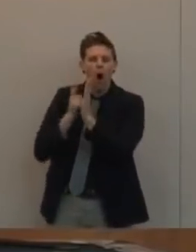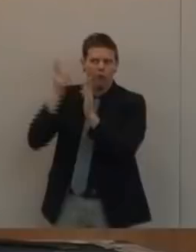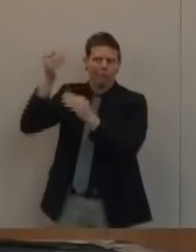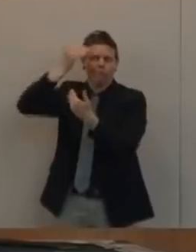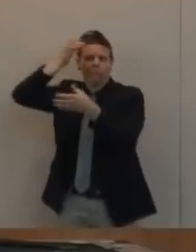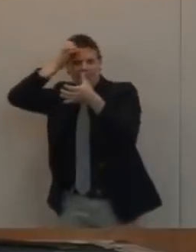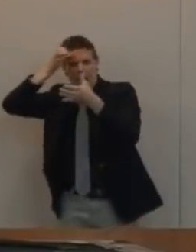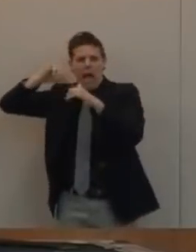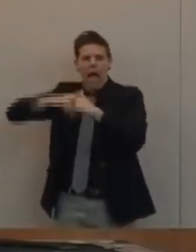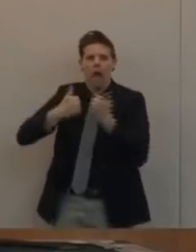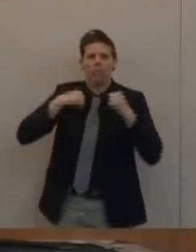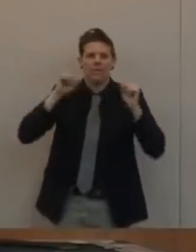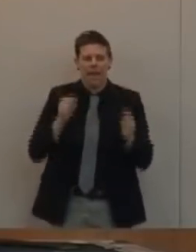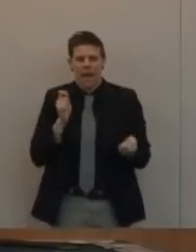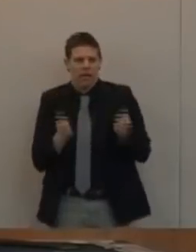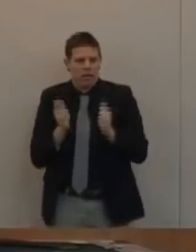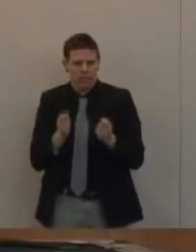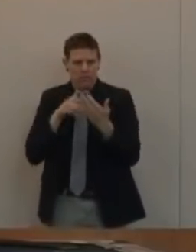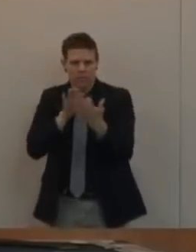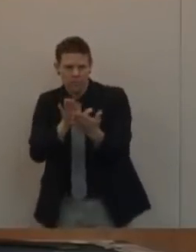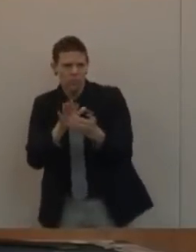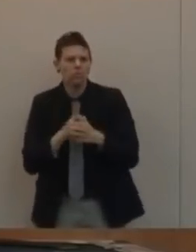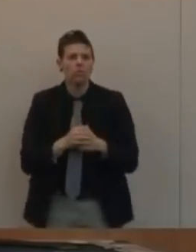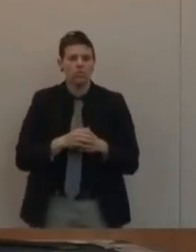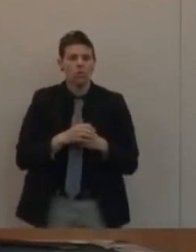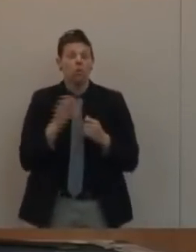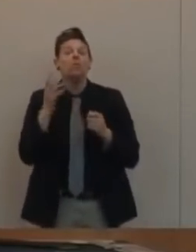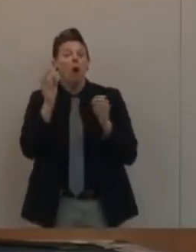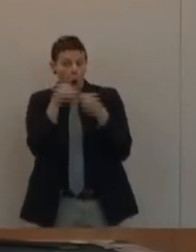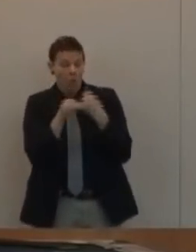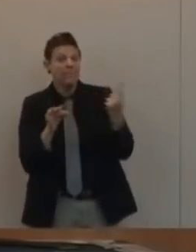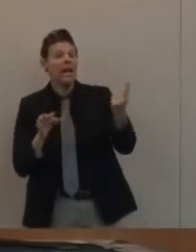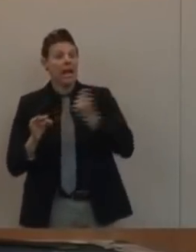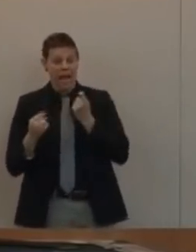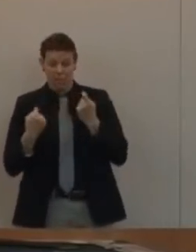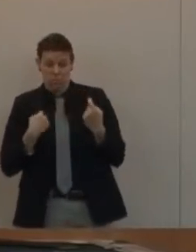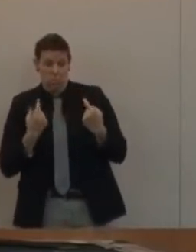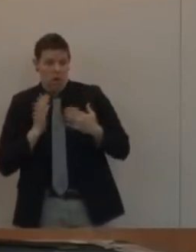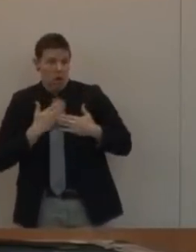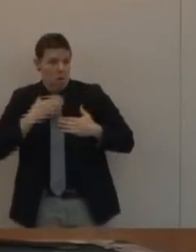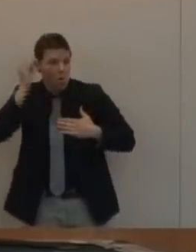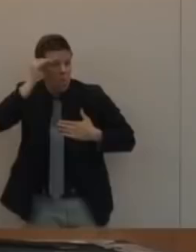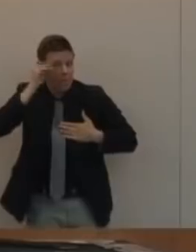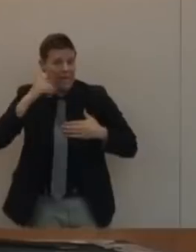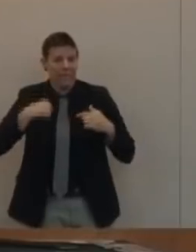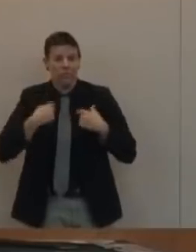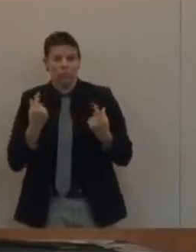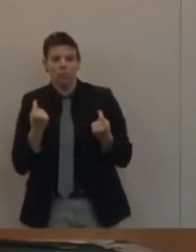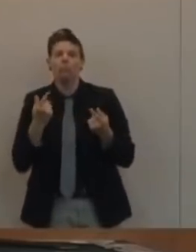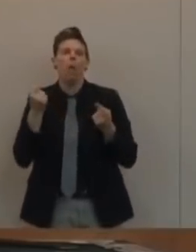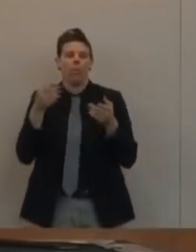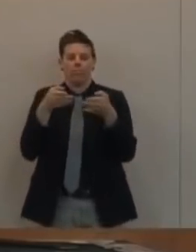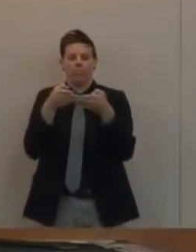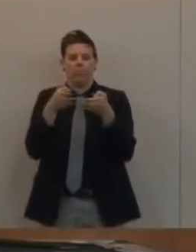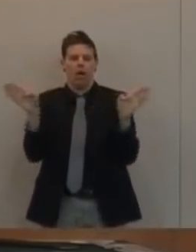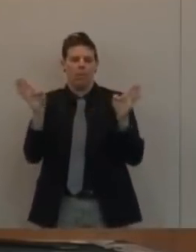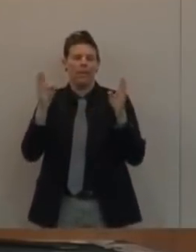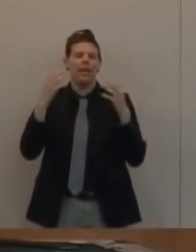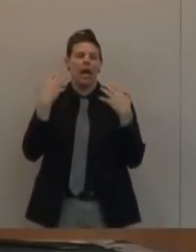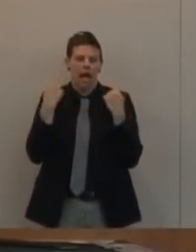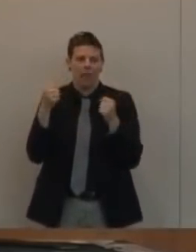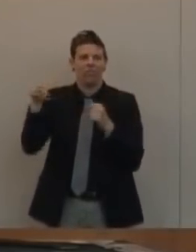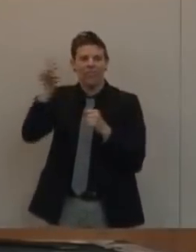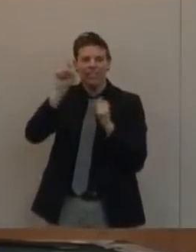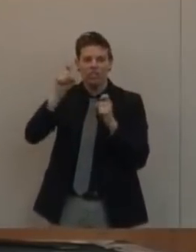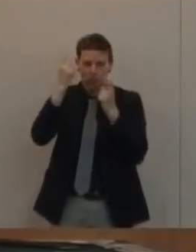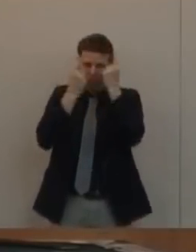in, and we pointed out that the public health efforts ought to be considered, that we take that very seriously,